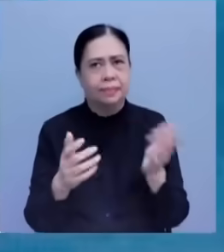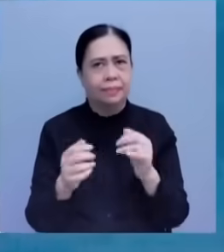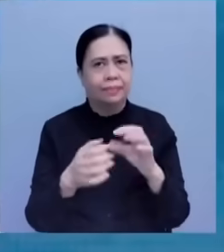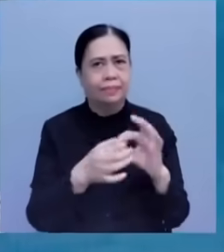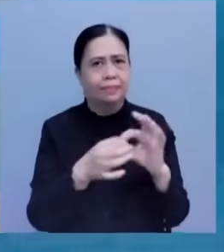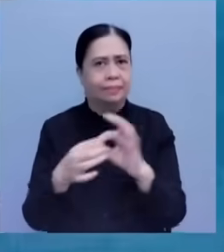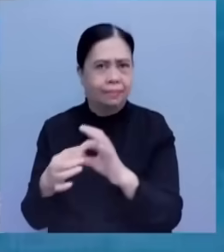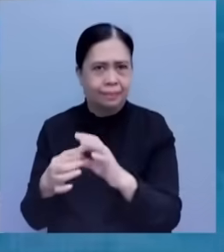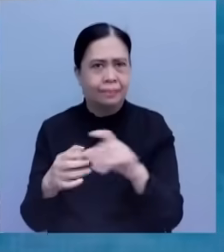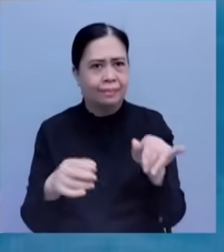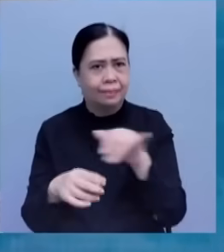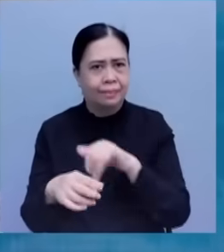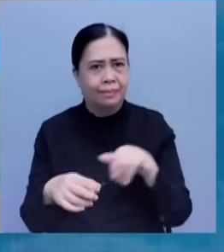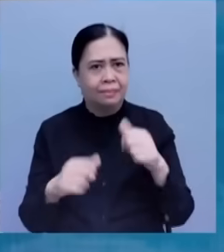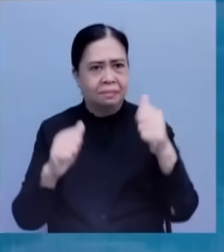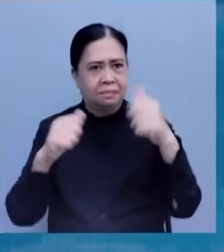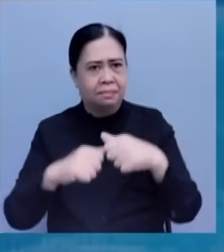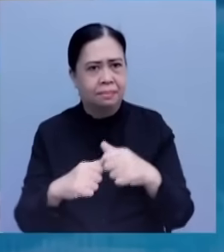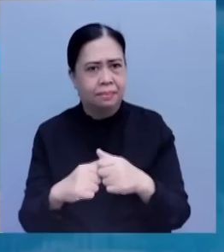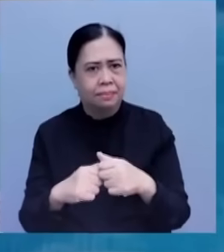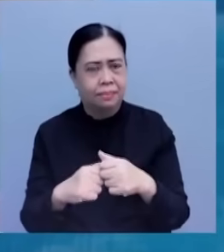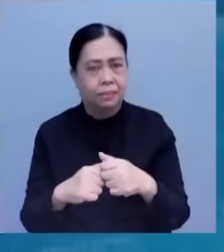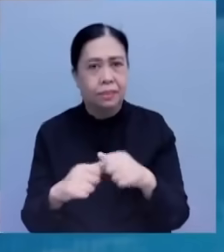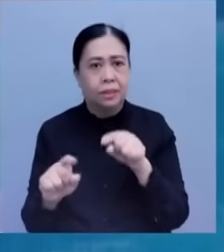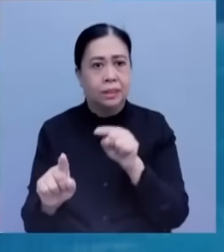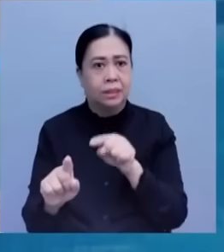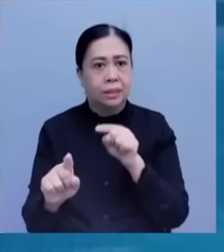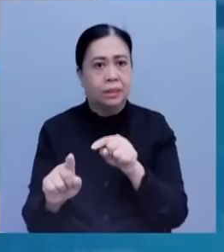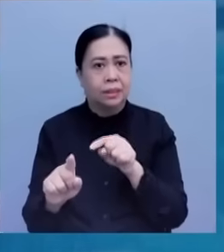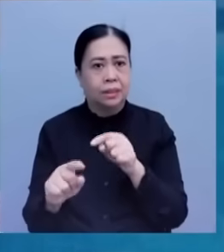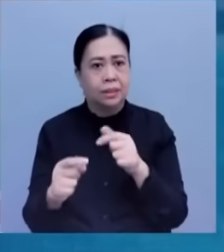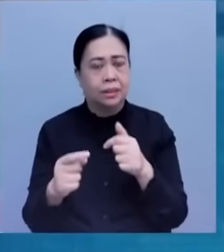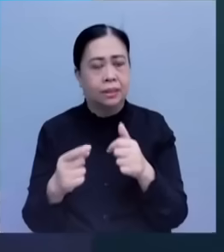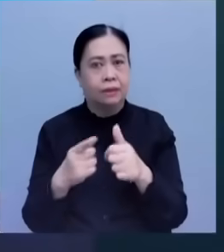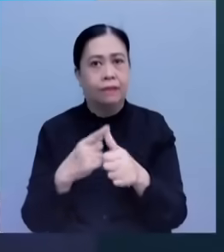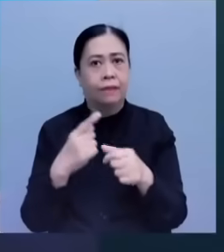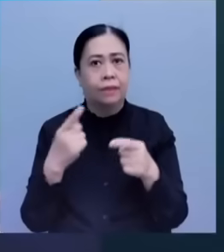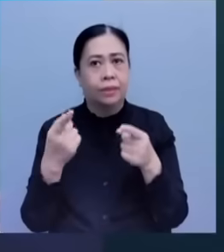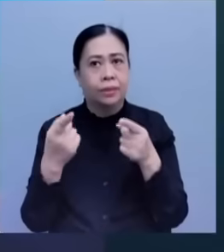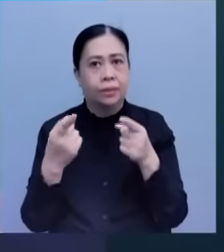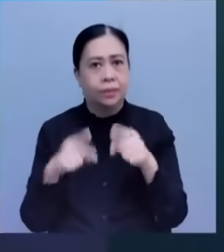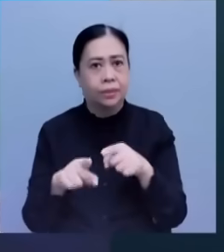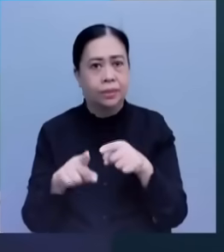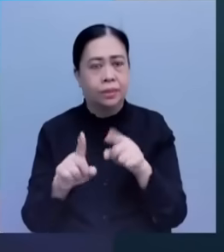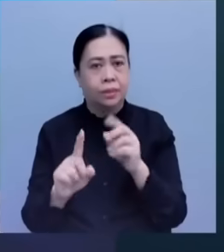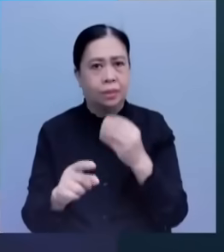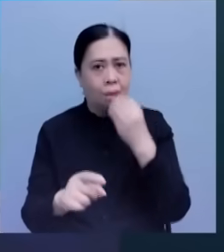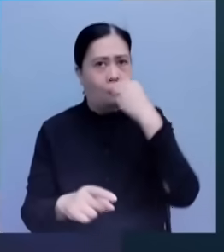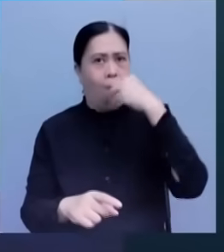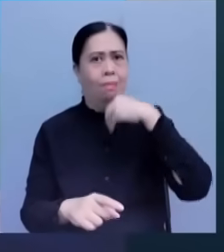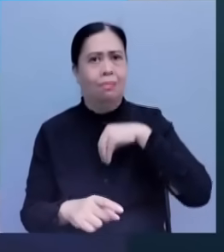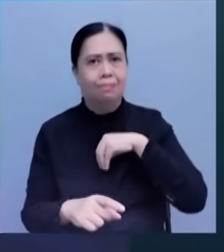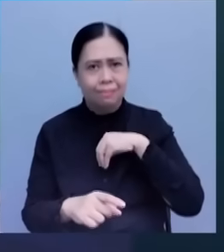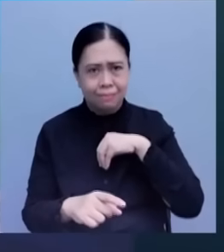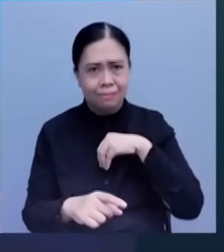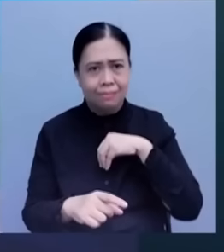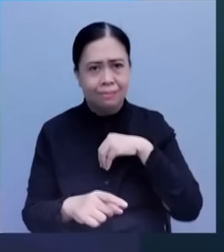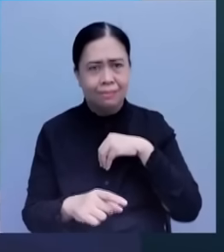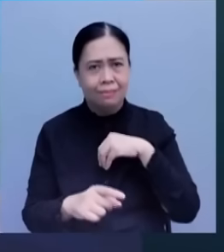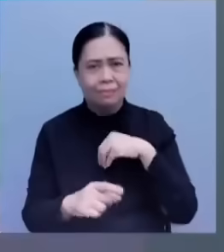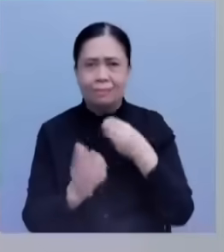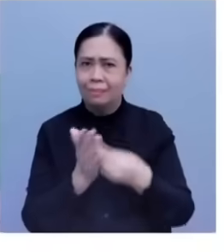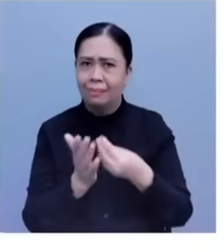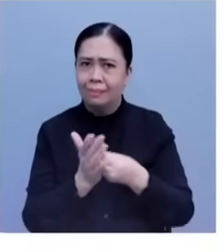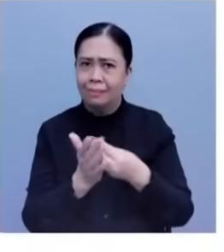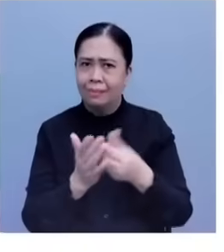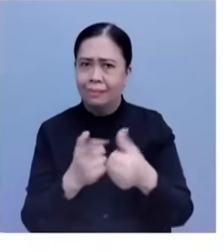incident. Based on our records, this is the first incident that somebody swallowed a bill.